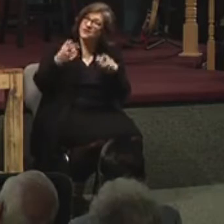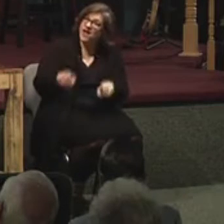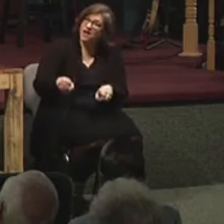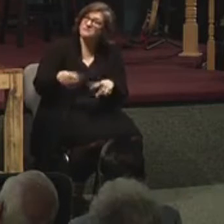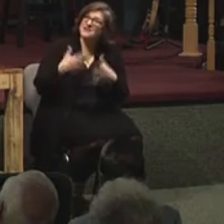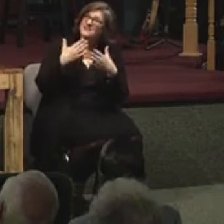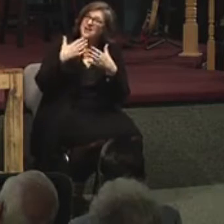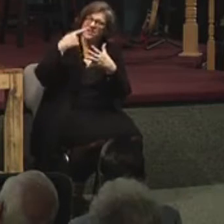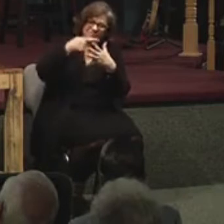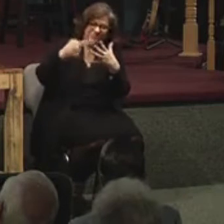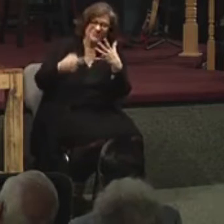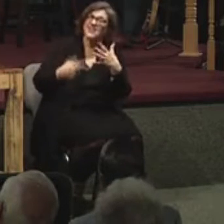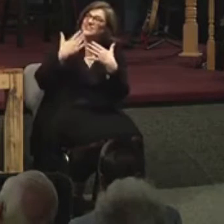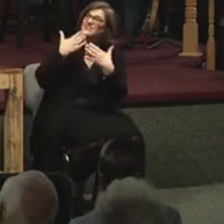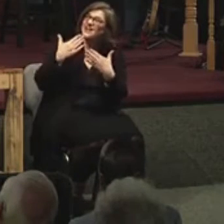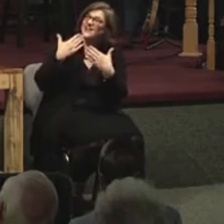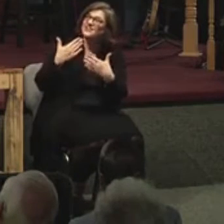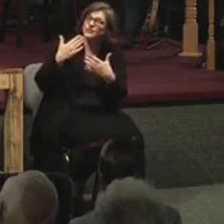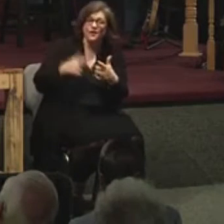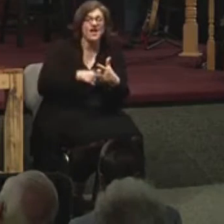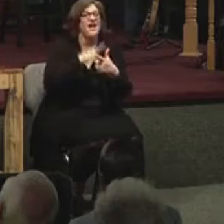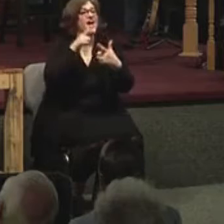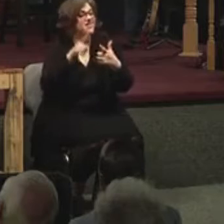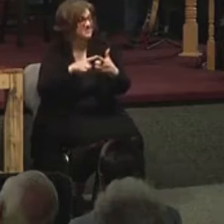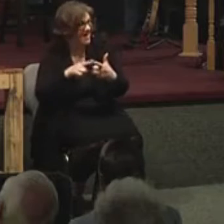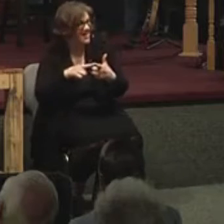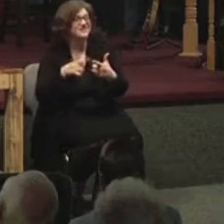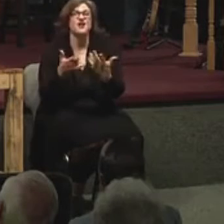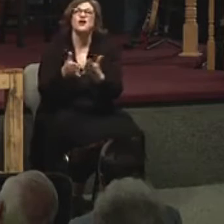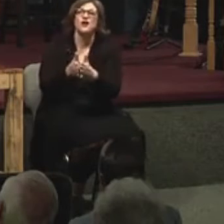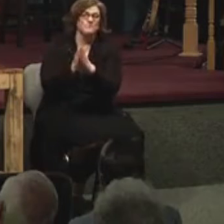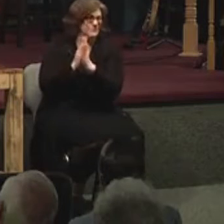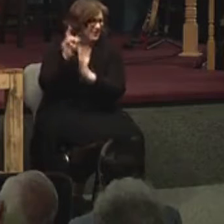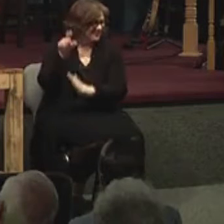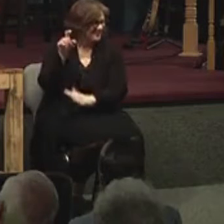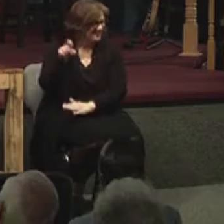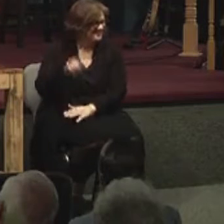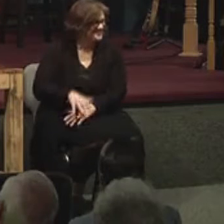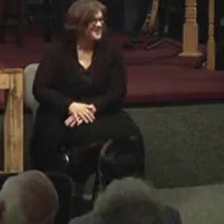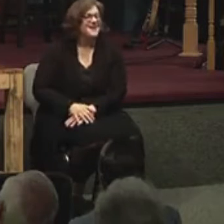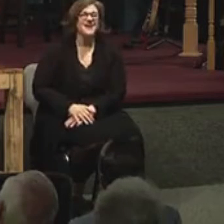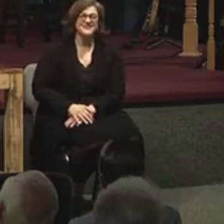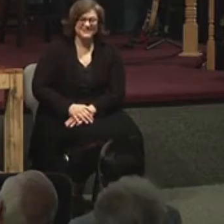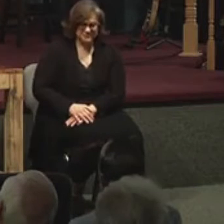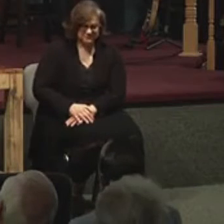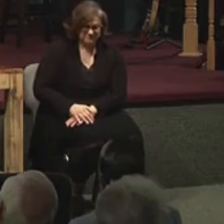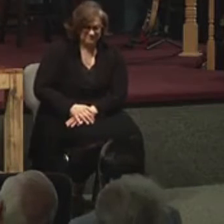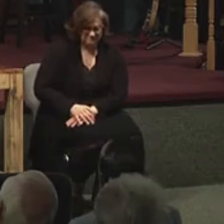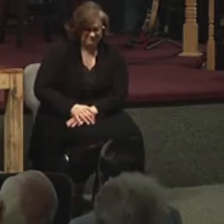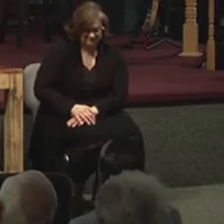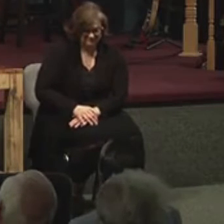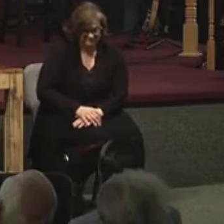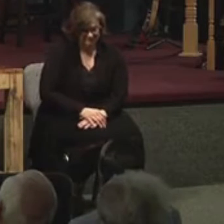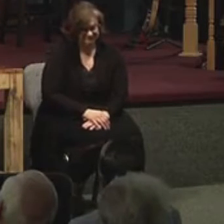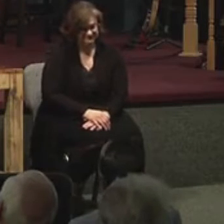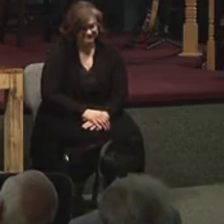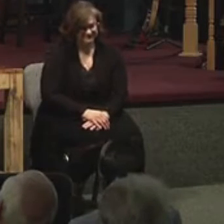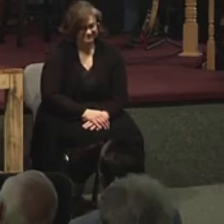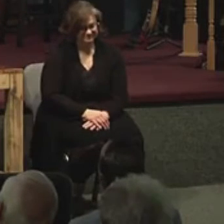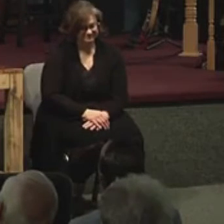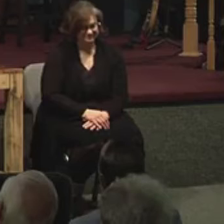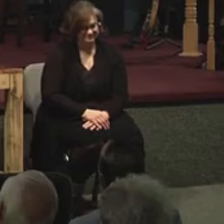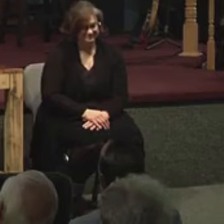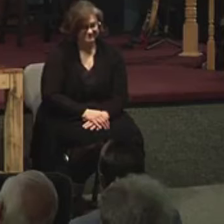the peace of God, which transcends all understanding, will guard your hearts and your minds in Christ Jesus.